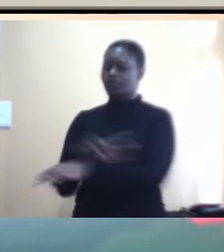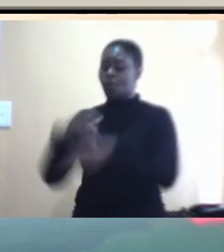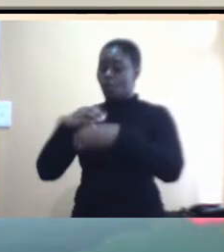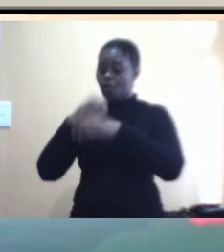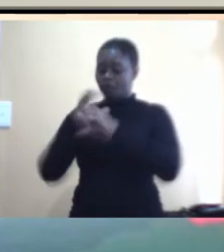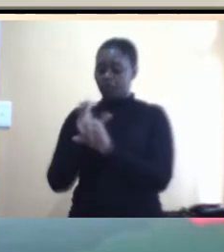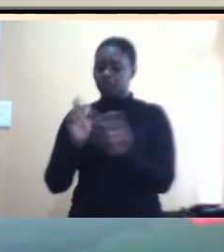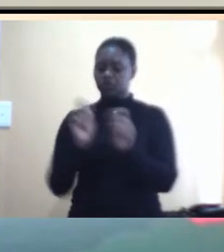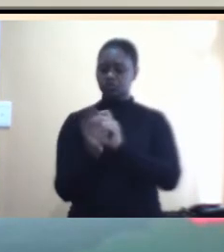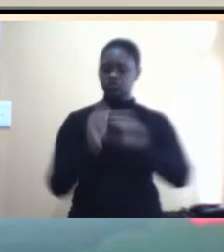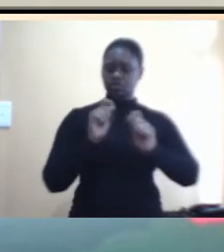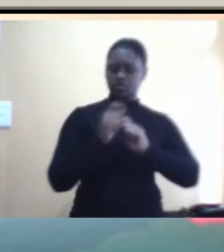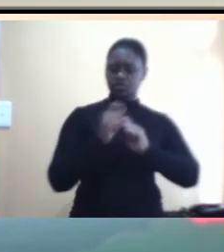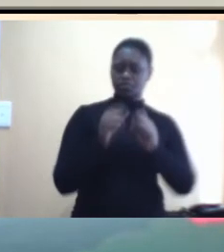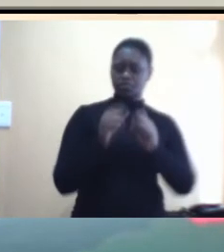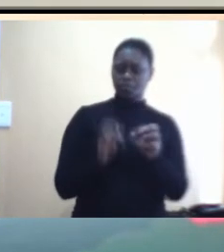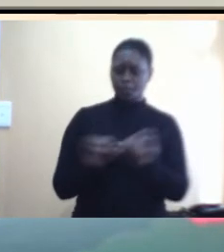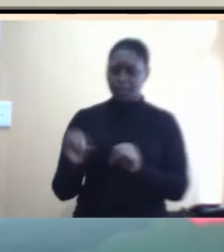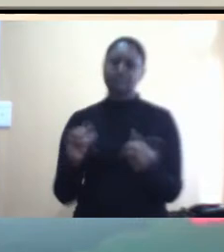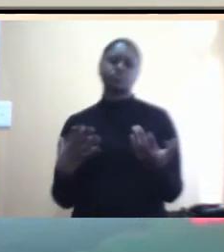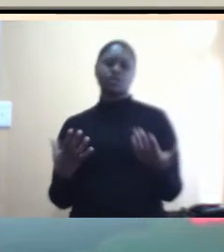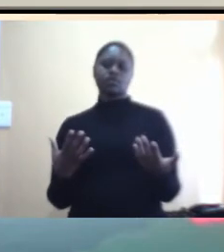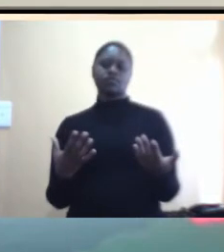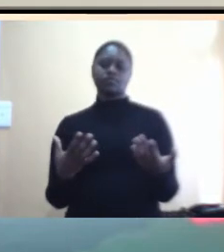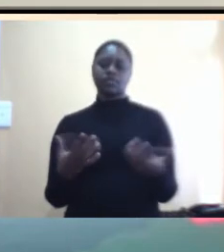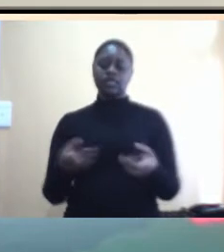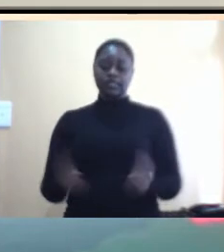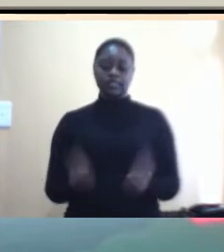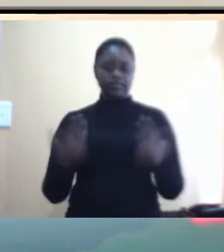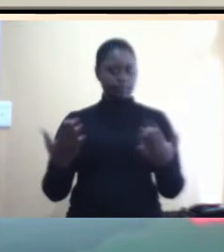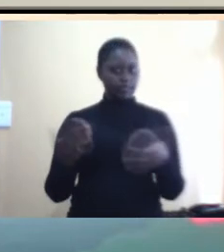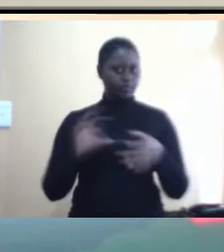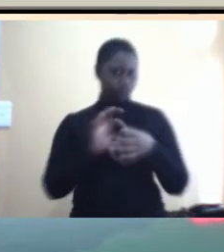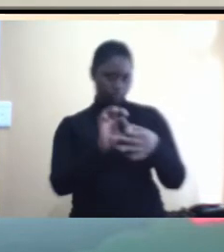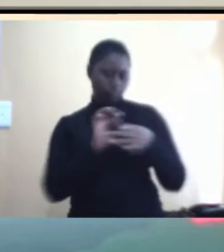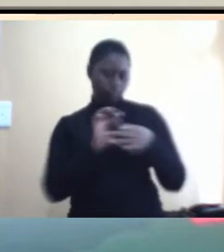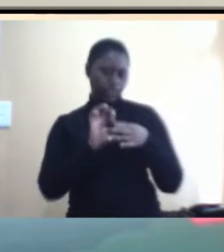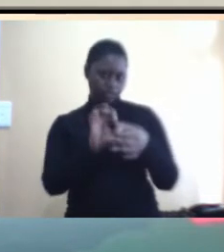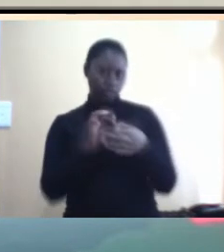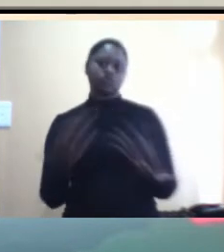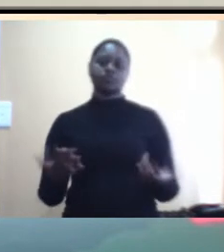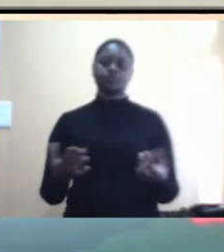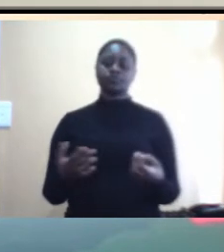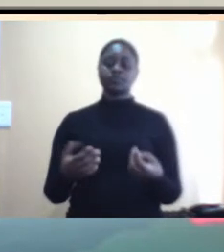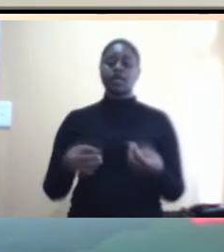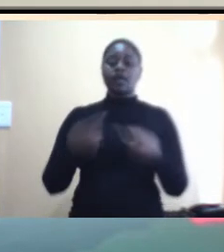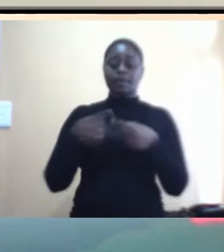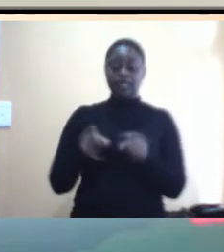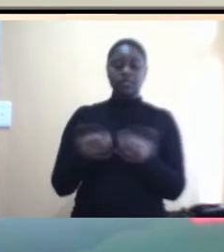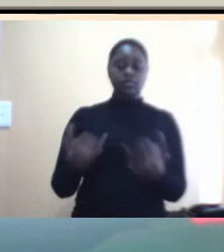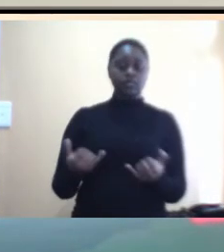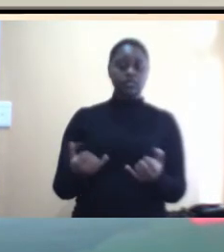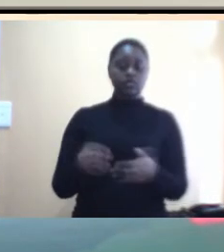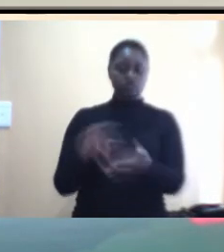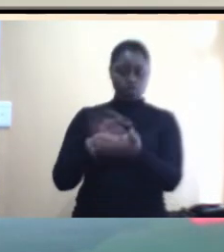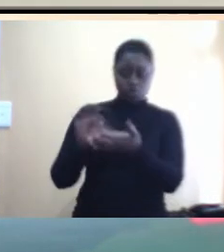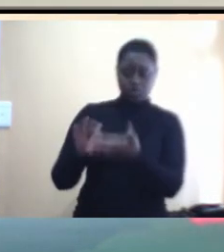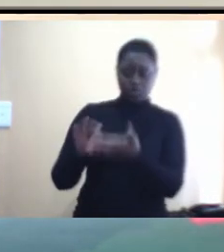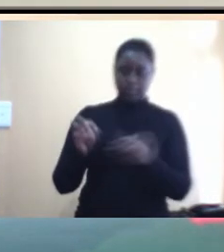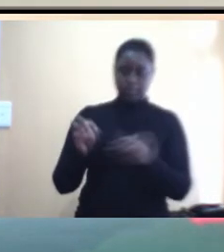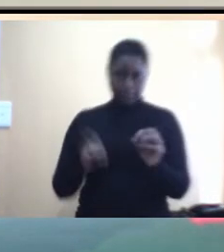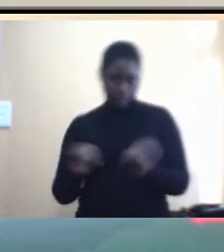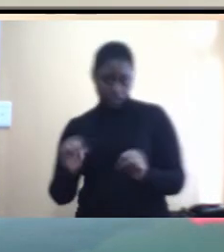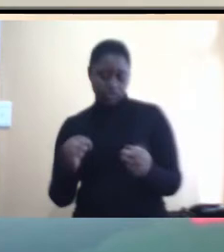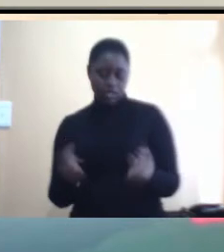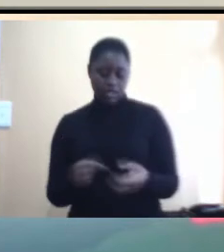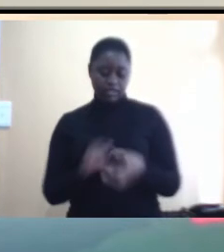on the change management and efficiency in the supply chain management unit, particularly in the contract management,